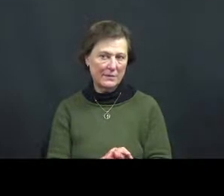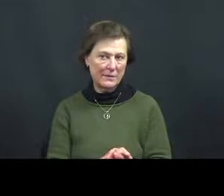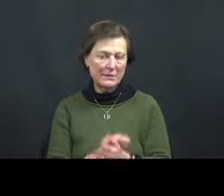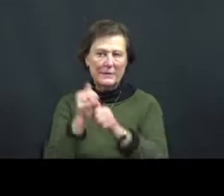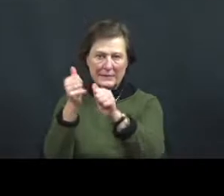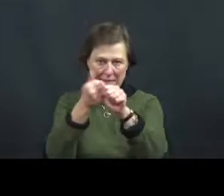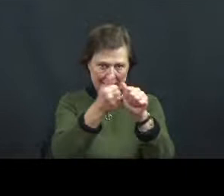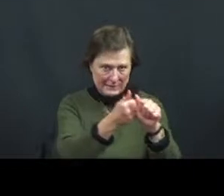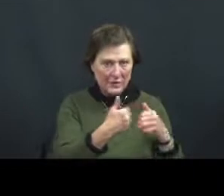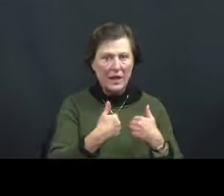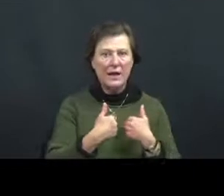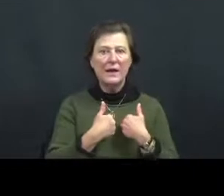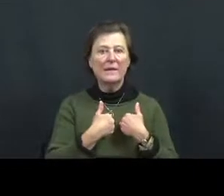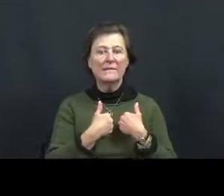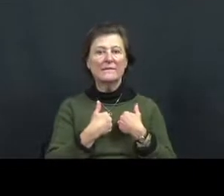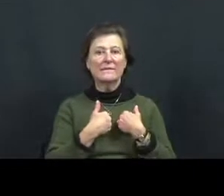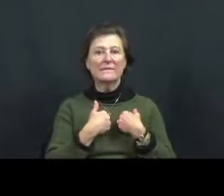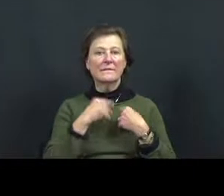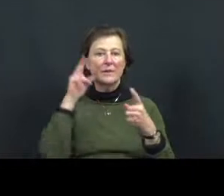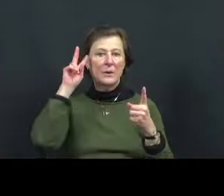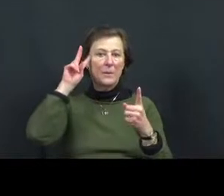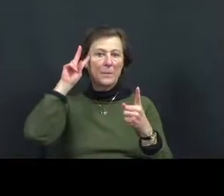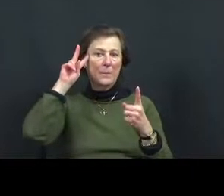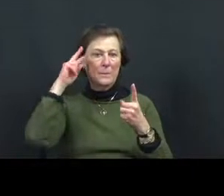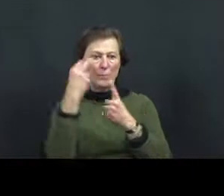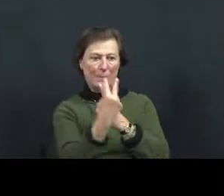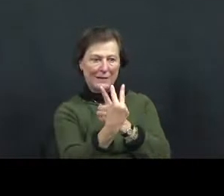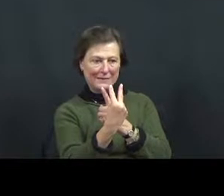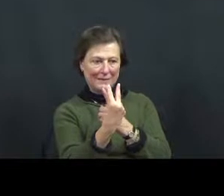Each one of us has perspectives